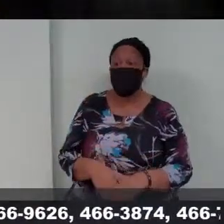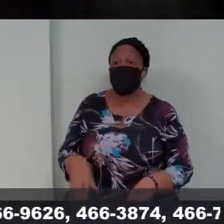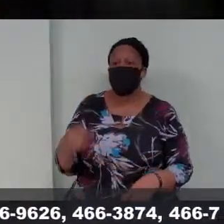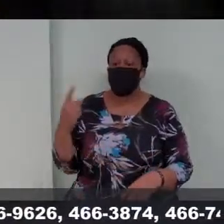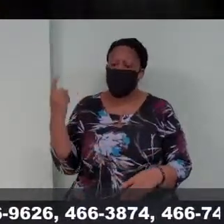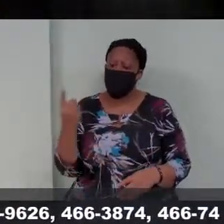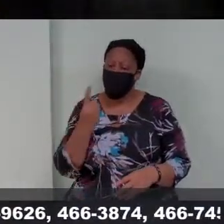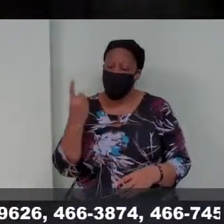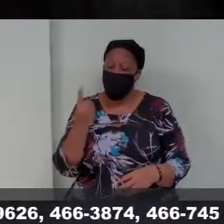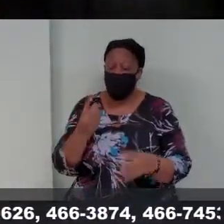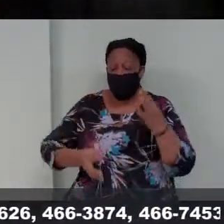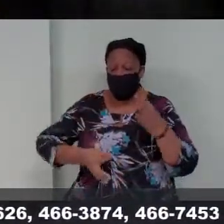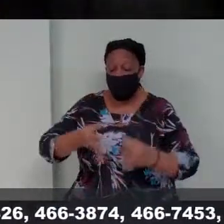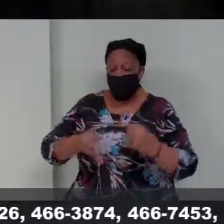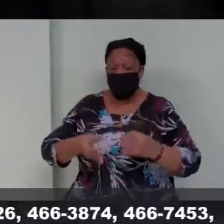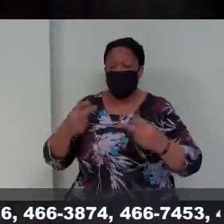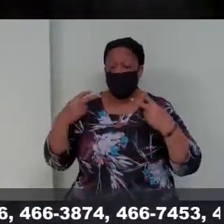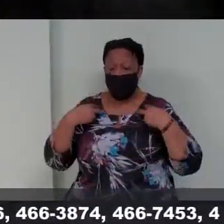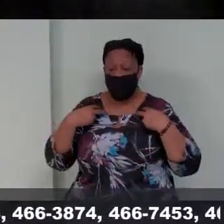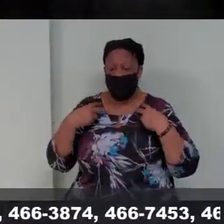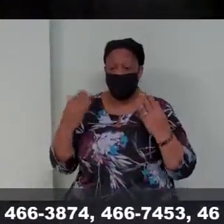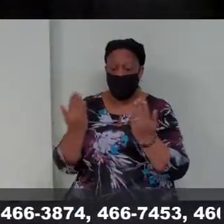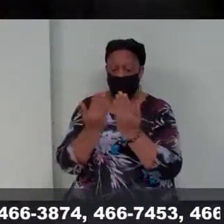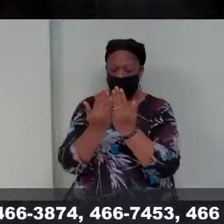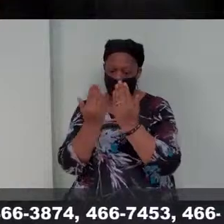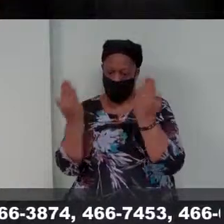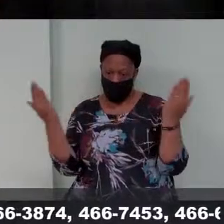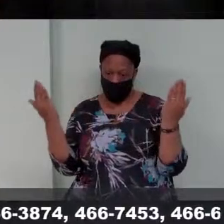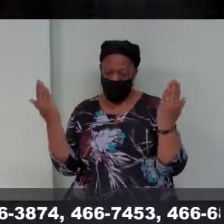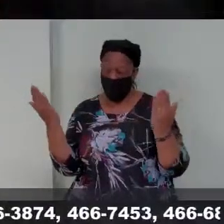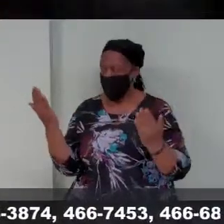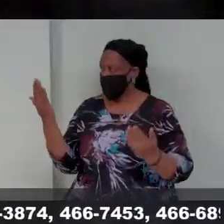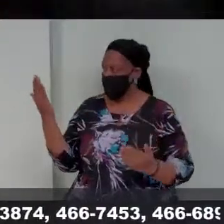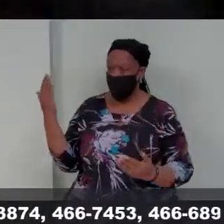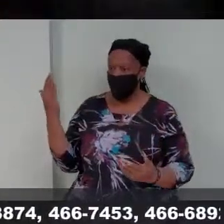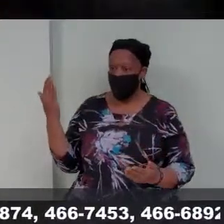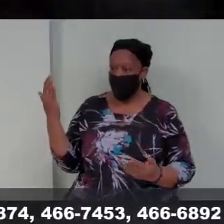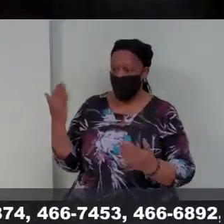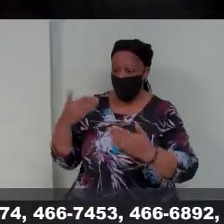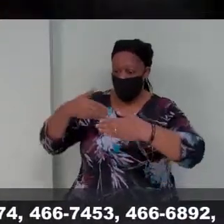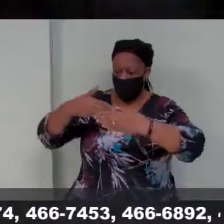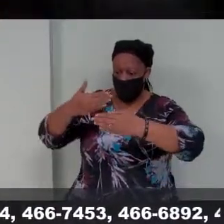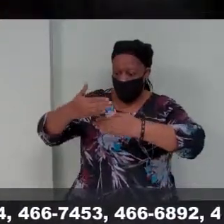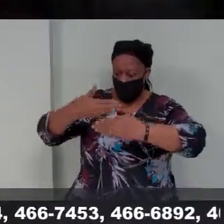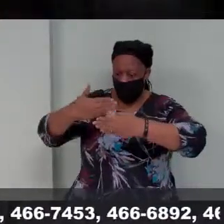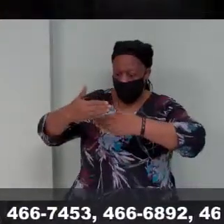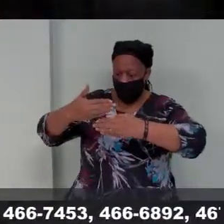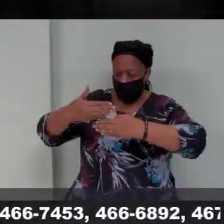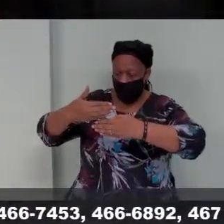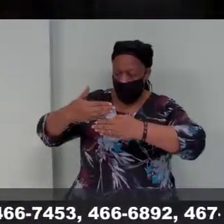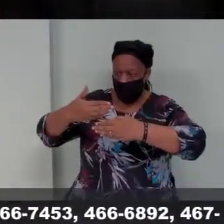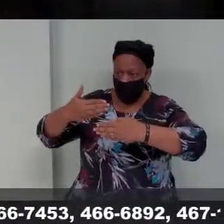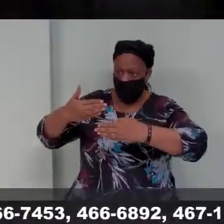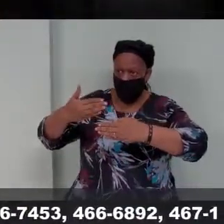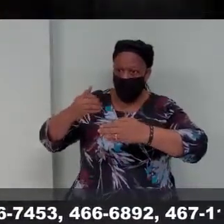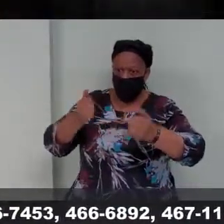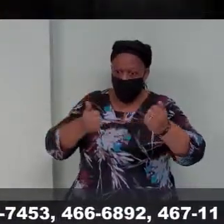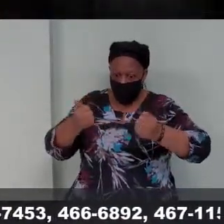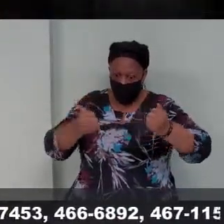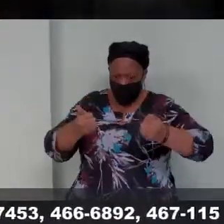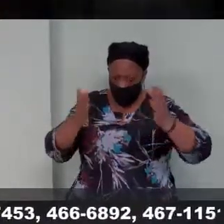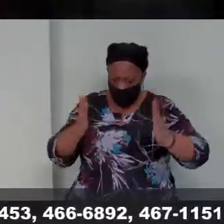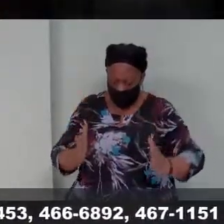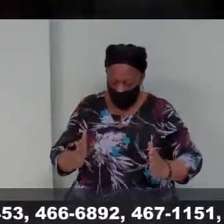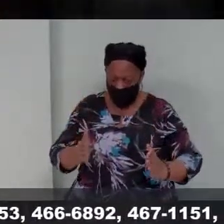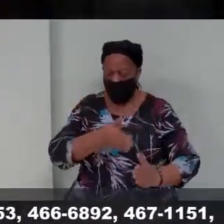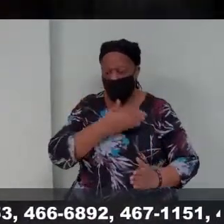the ground transportation to be COVID-19 certified, all the taxi drivers would have had to undergo